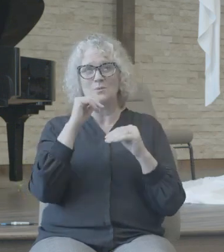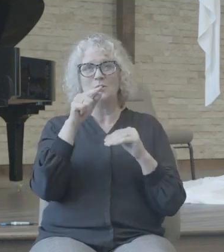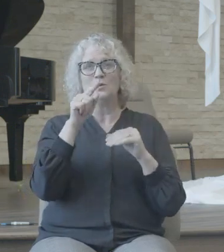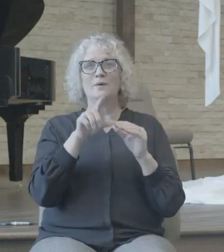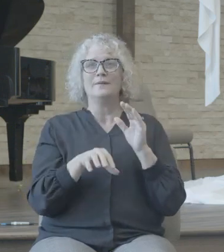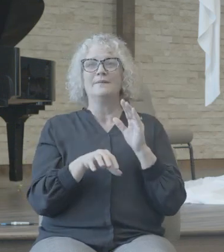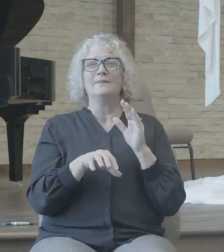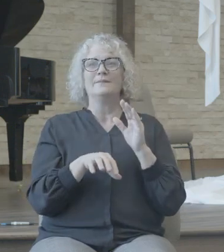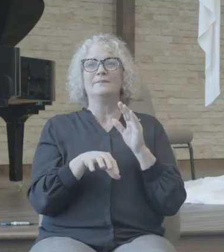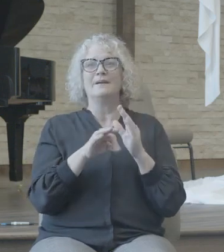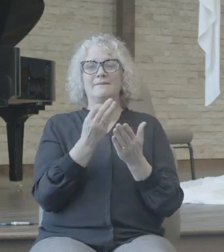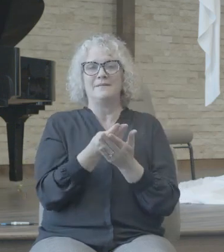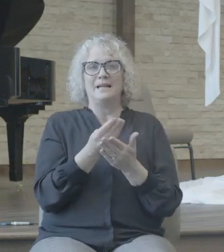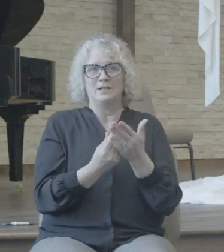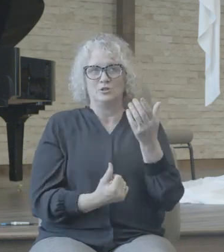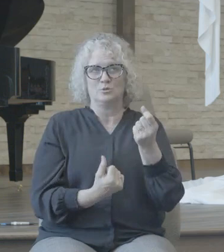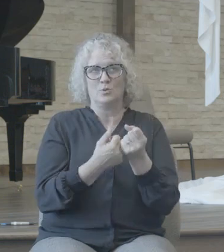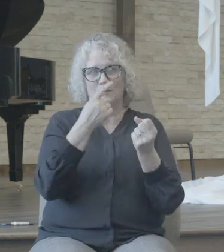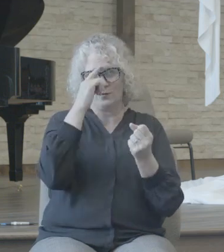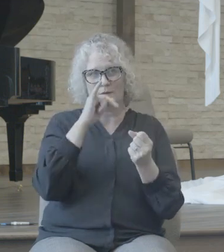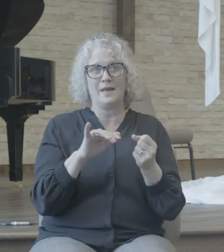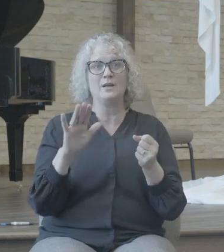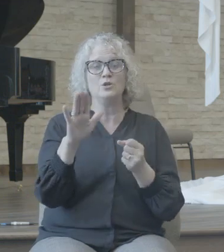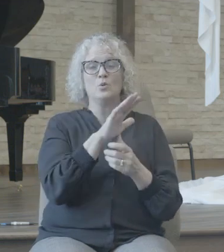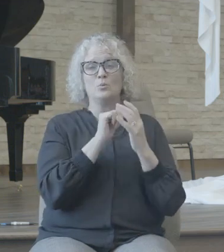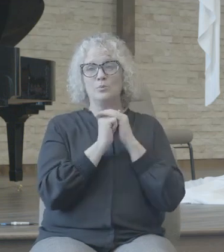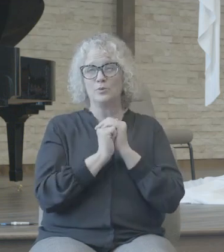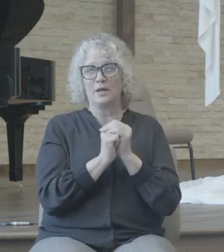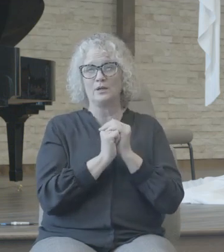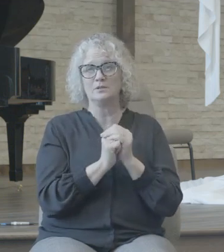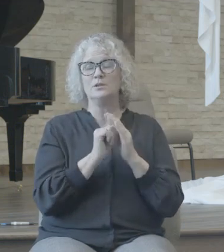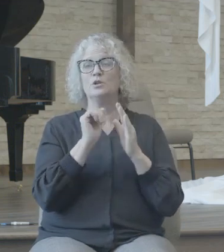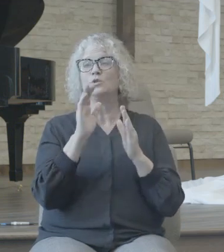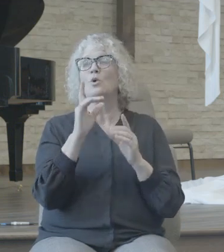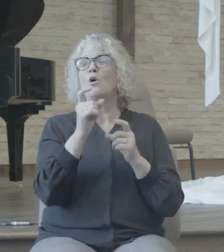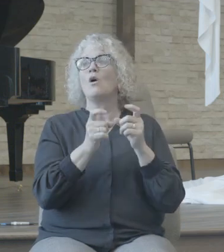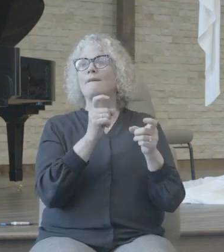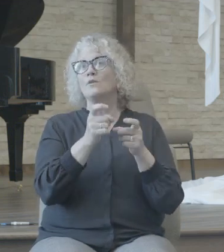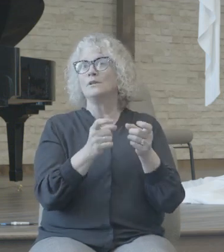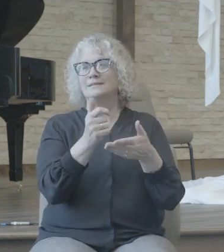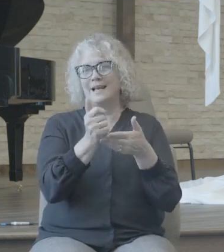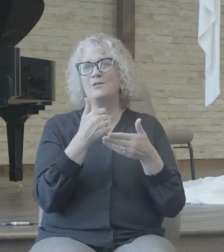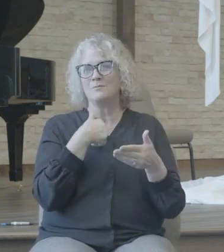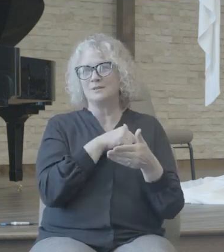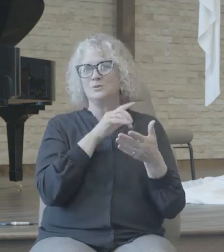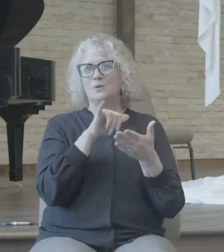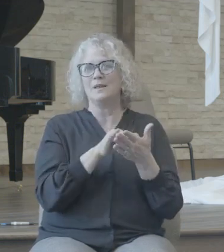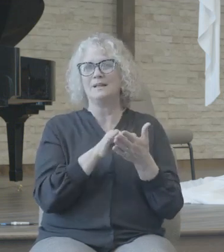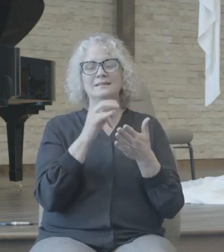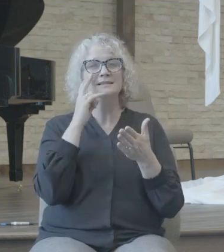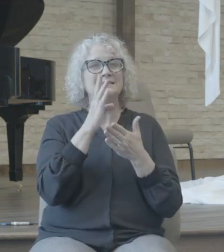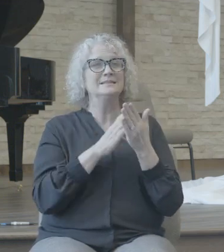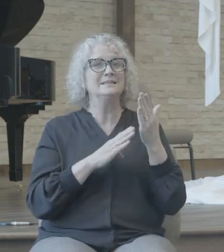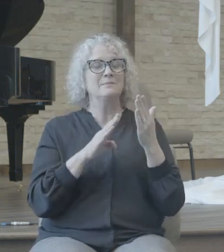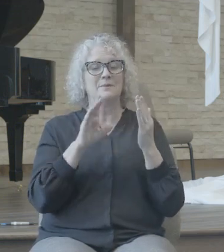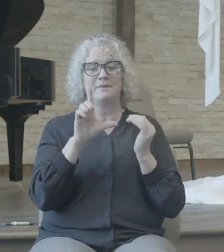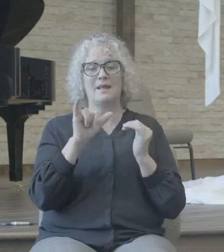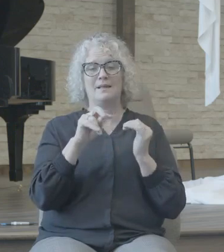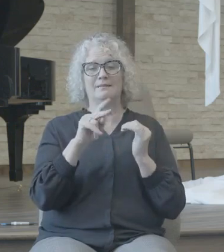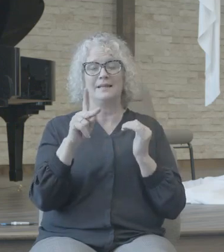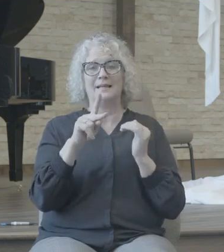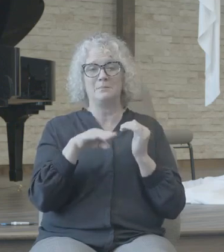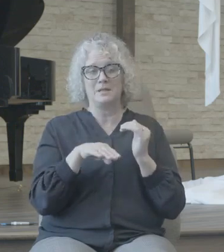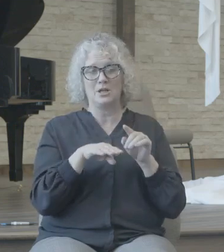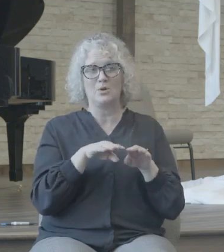support to do that. So your prayers and your offerings is going to help us do that. Check out some of the links below that will share